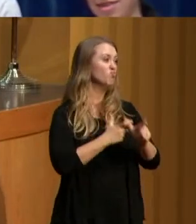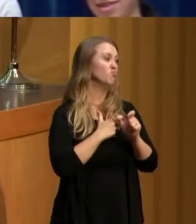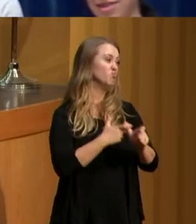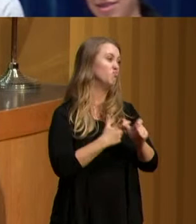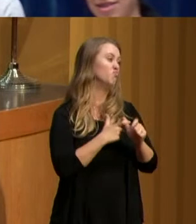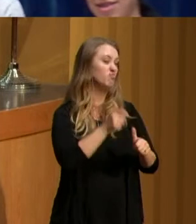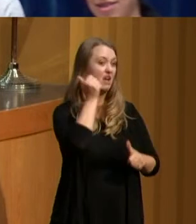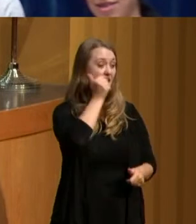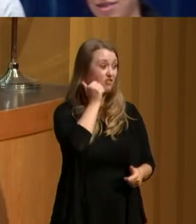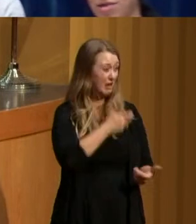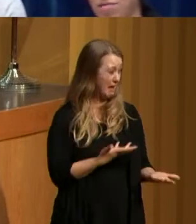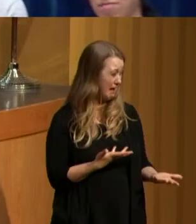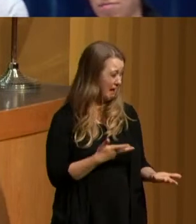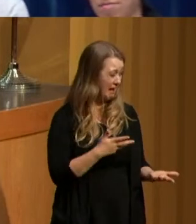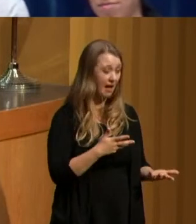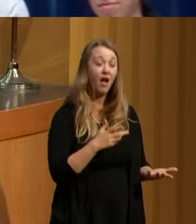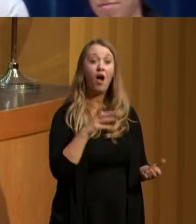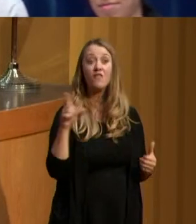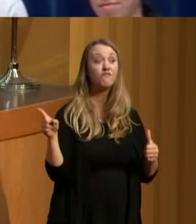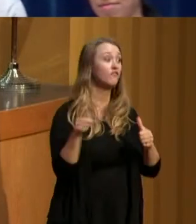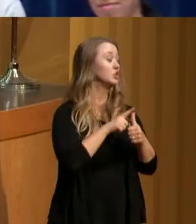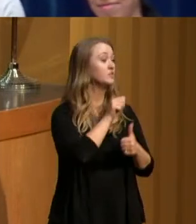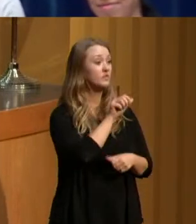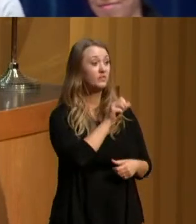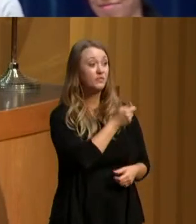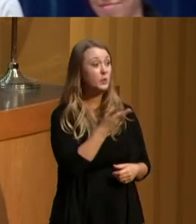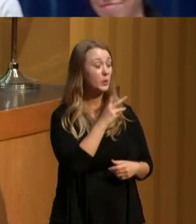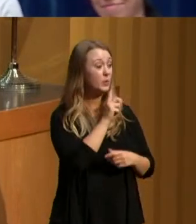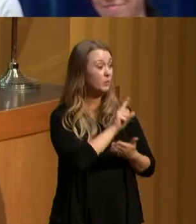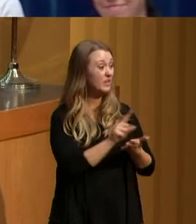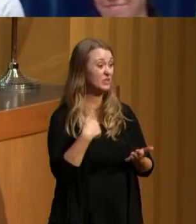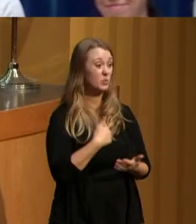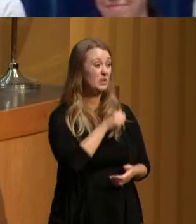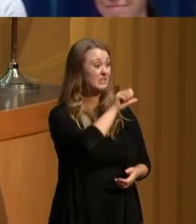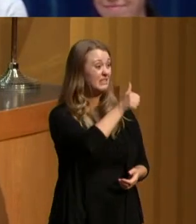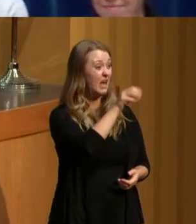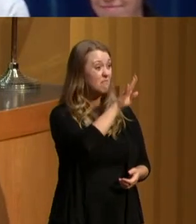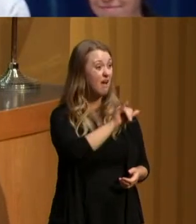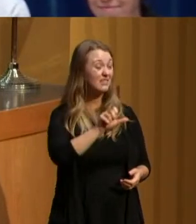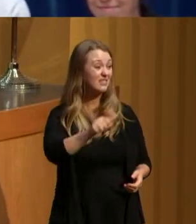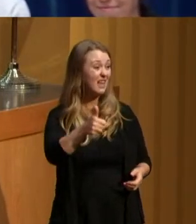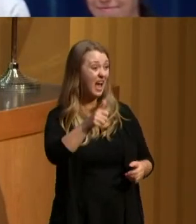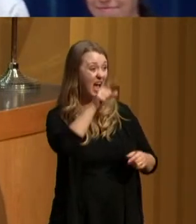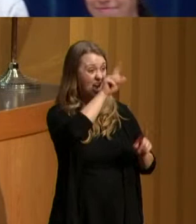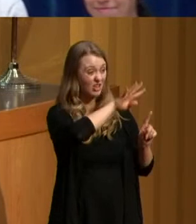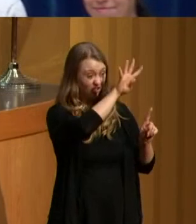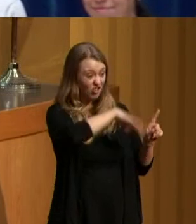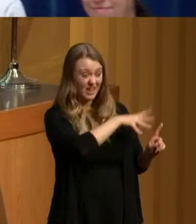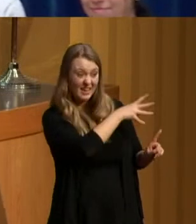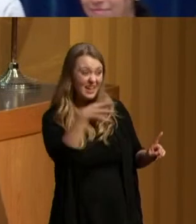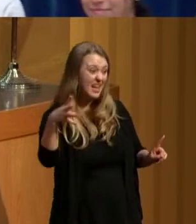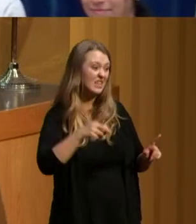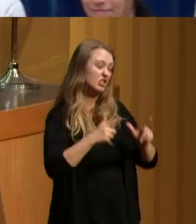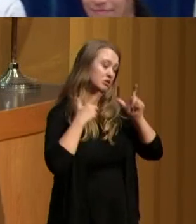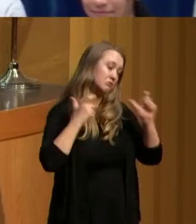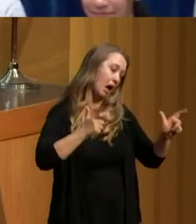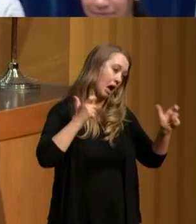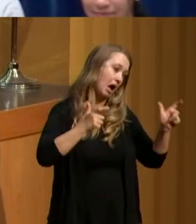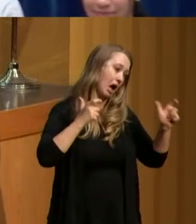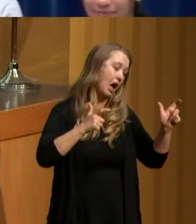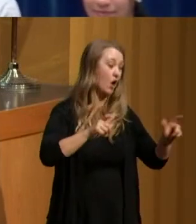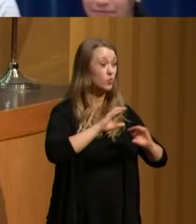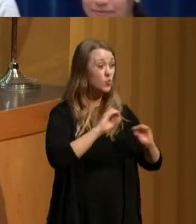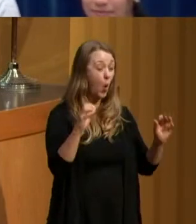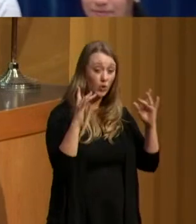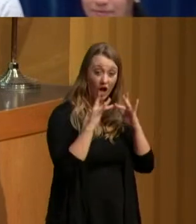we were in 10 by 10 grids, just doing fitness and no contact, no soccer, and they did it. And they were happy